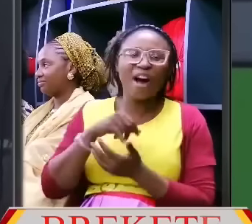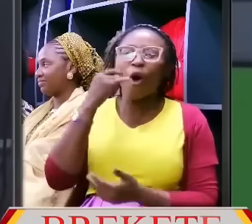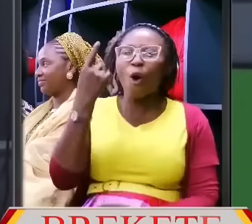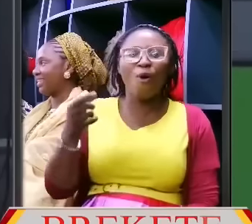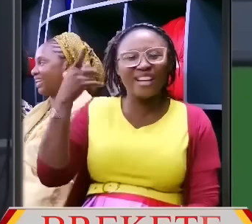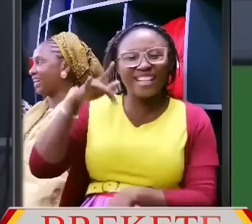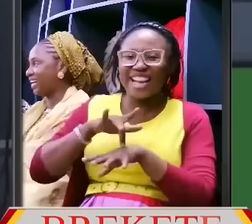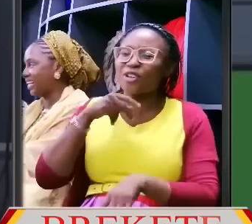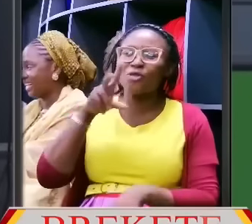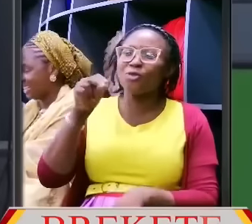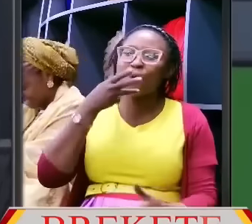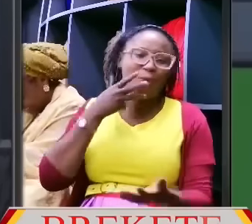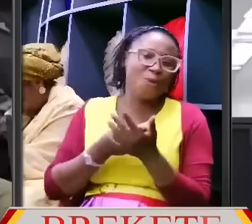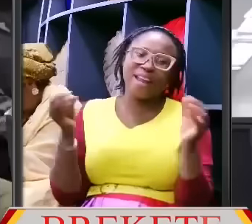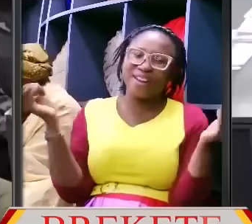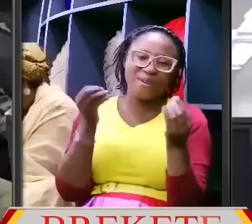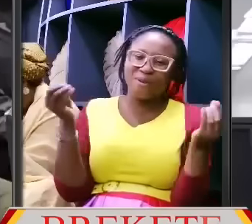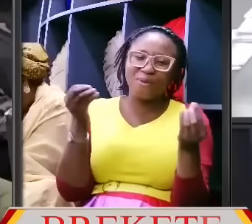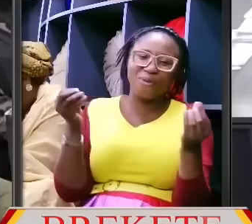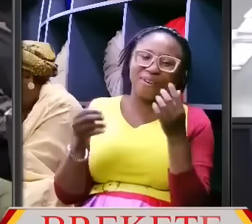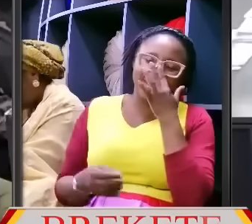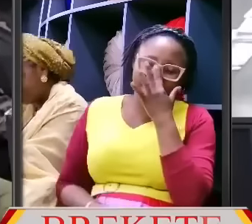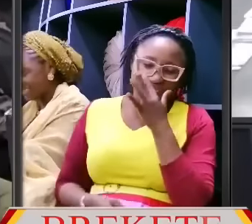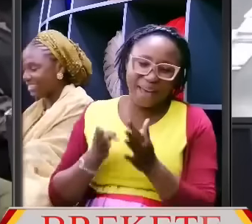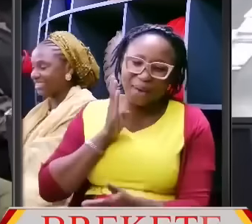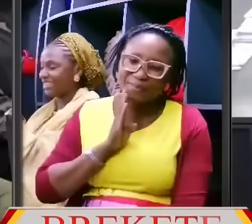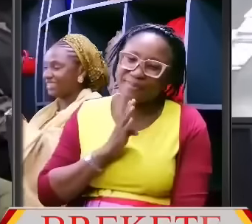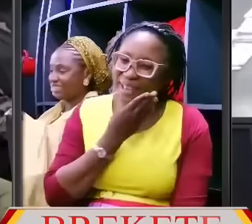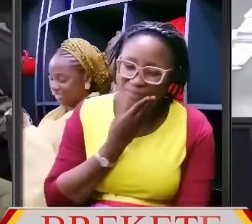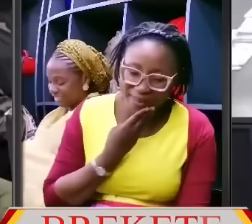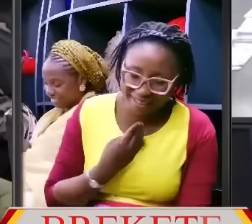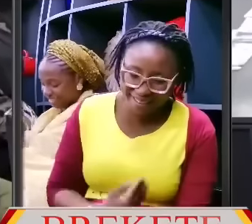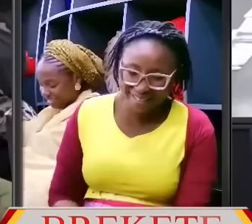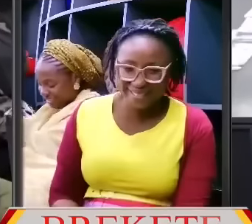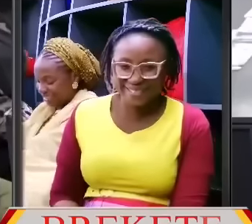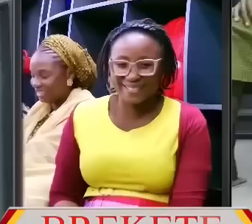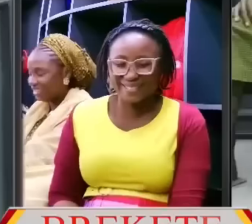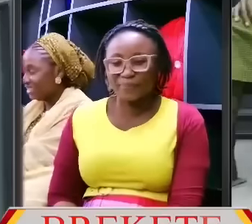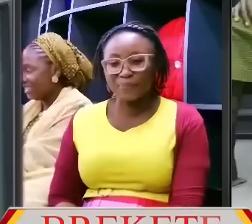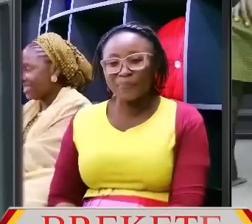no well. Oh, embelembe.